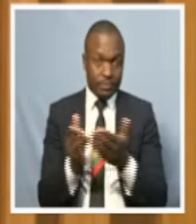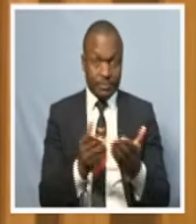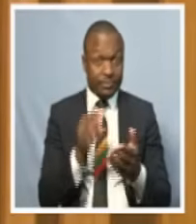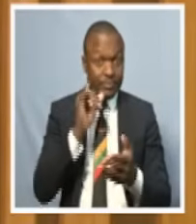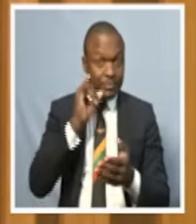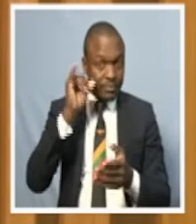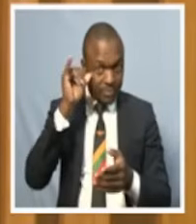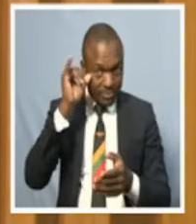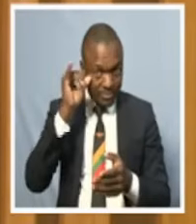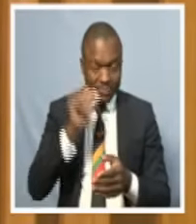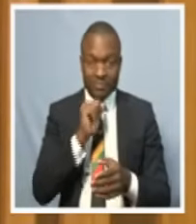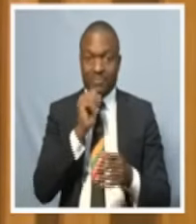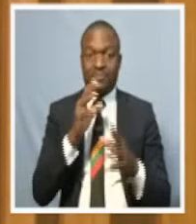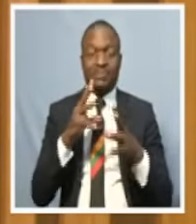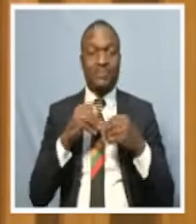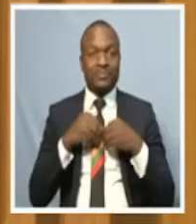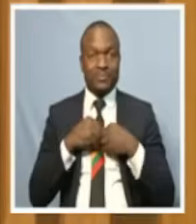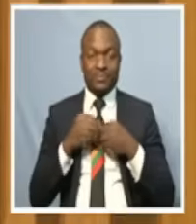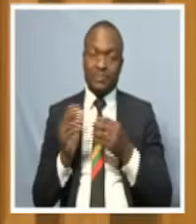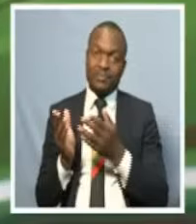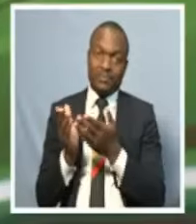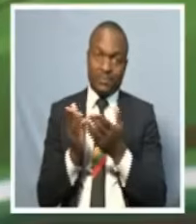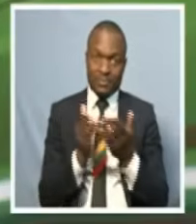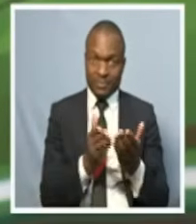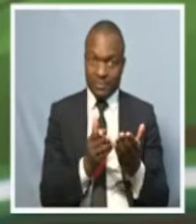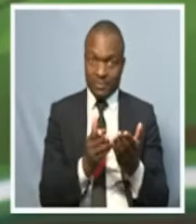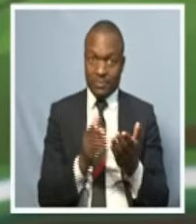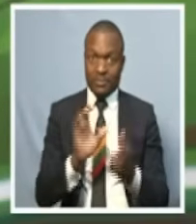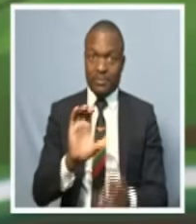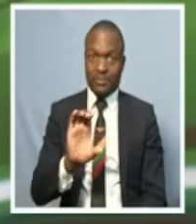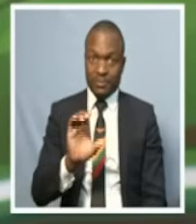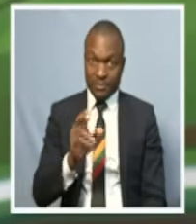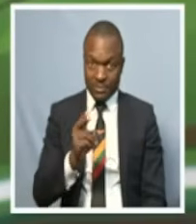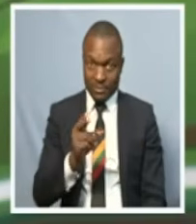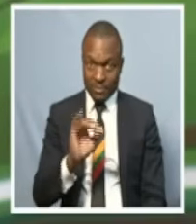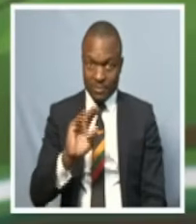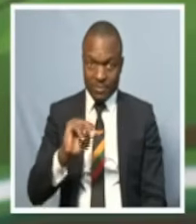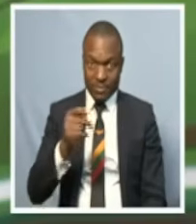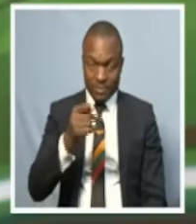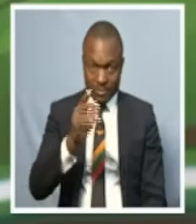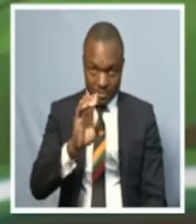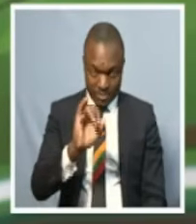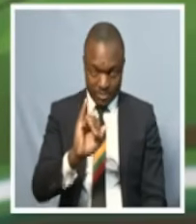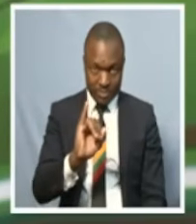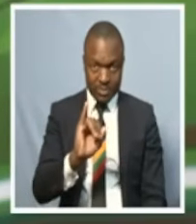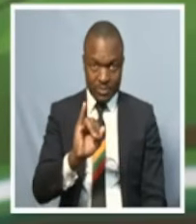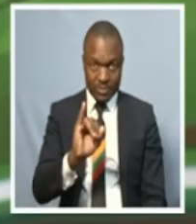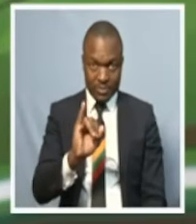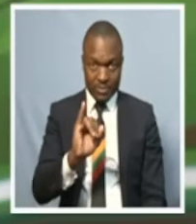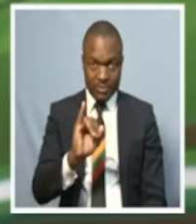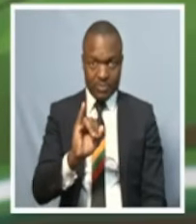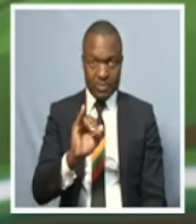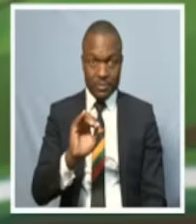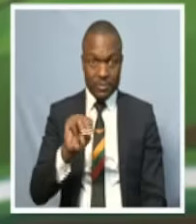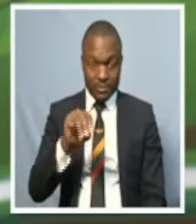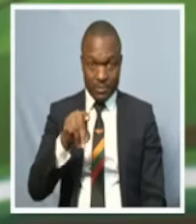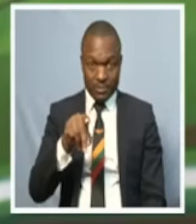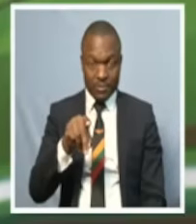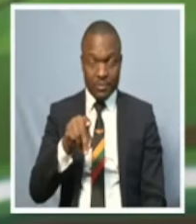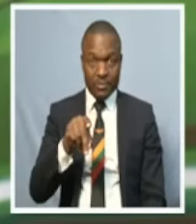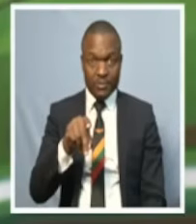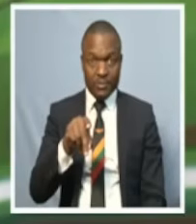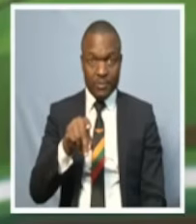was also inadmissible, was raised by Chienge Member of Parliament, Ms. Given Katuta. Her matter was on